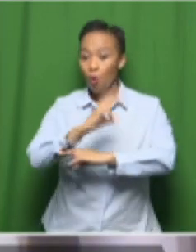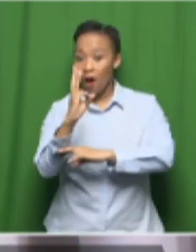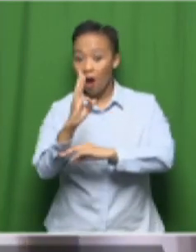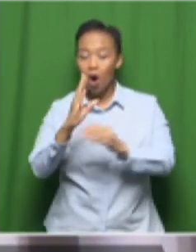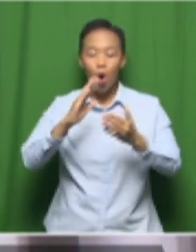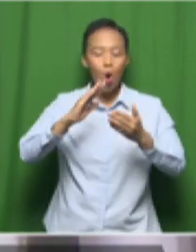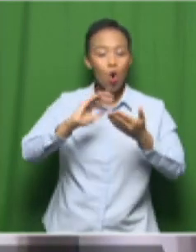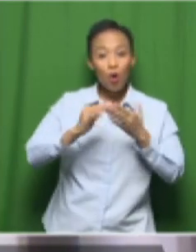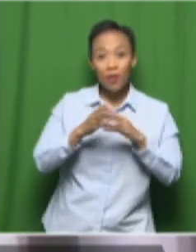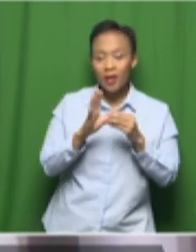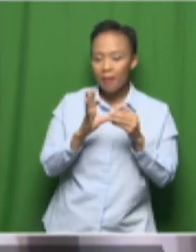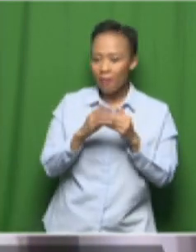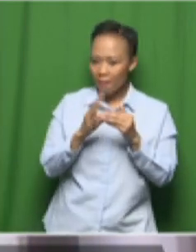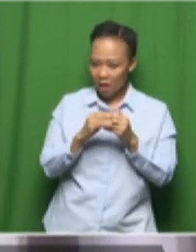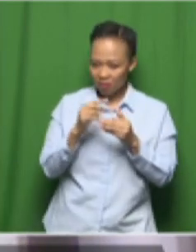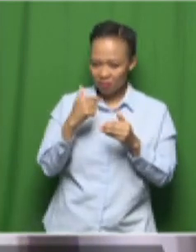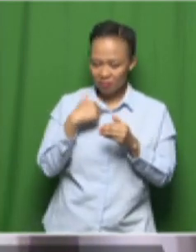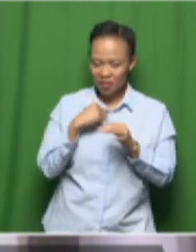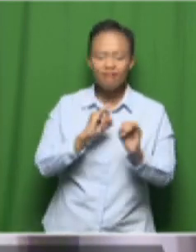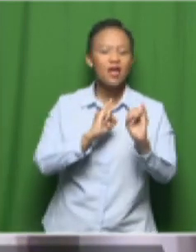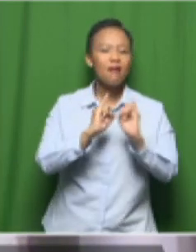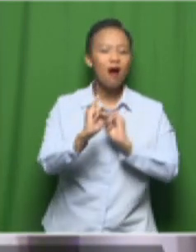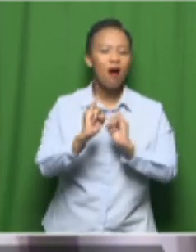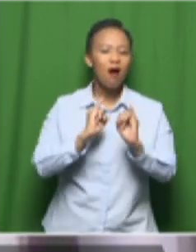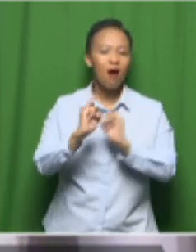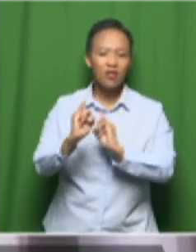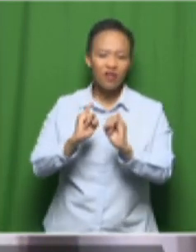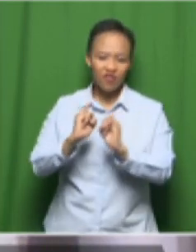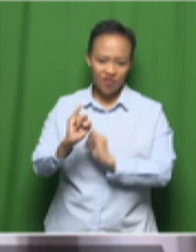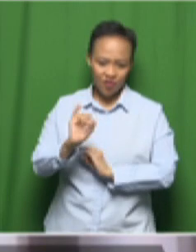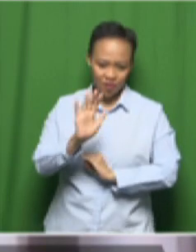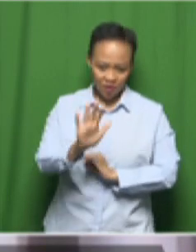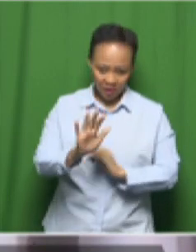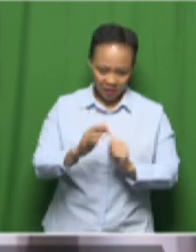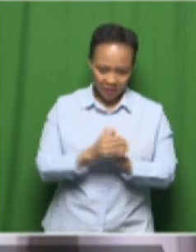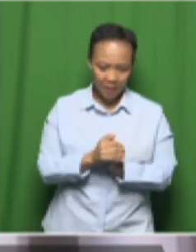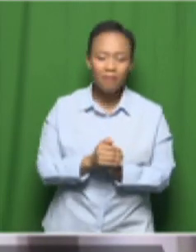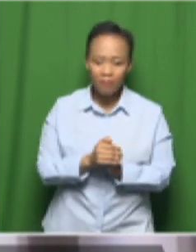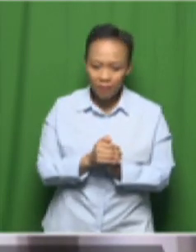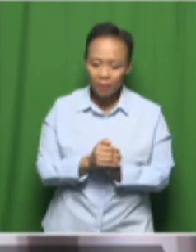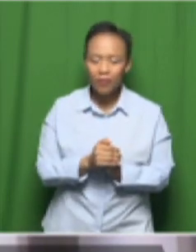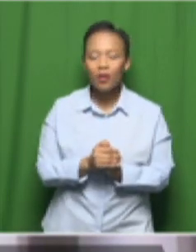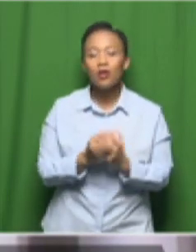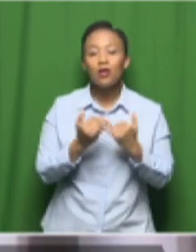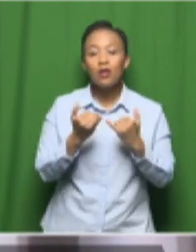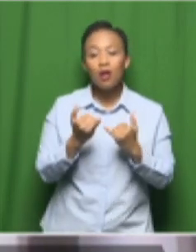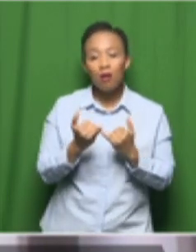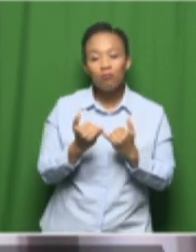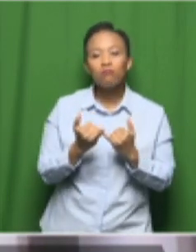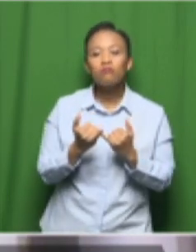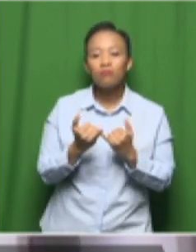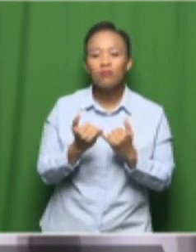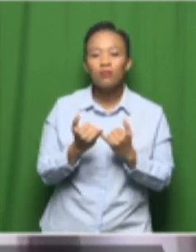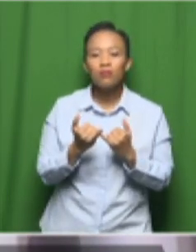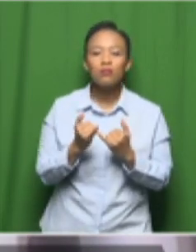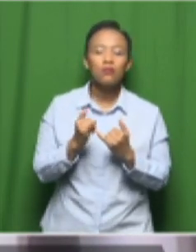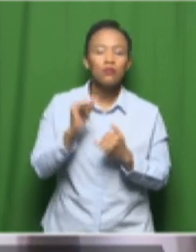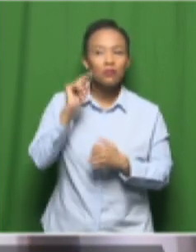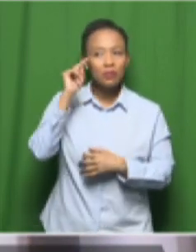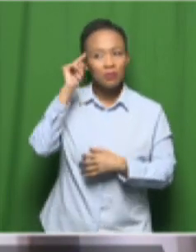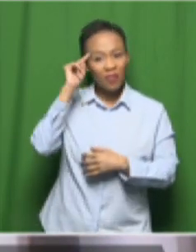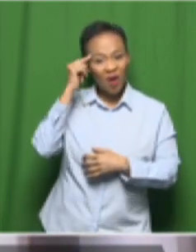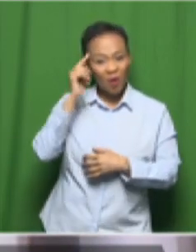think what I discovered was, although on the surface we think that